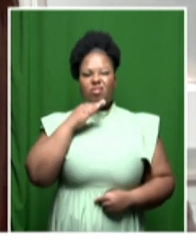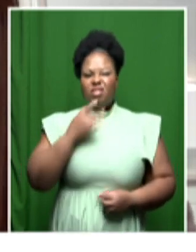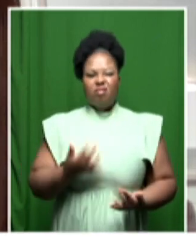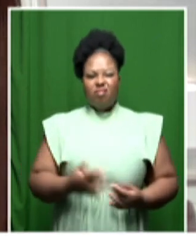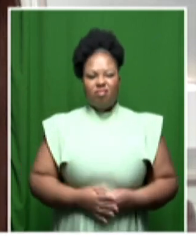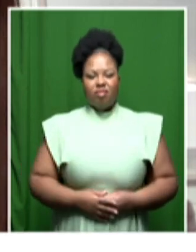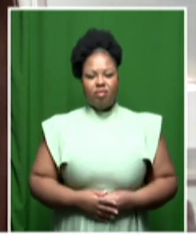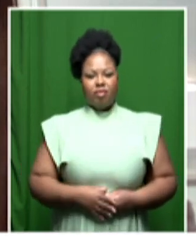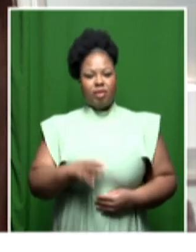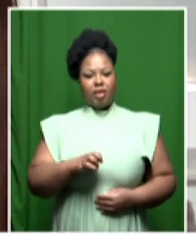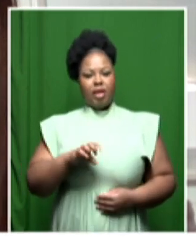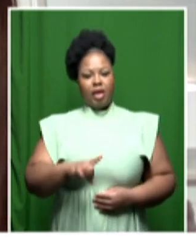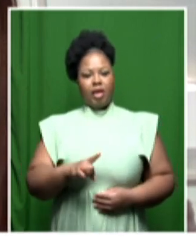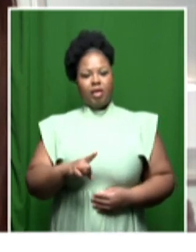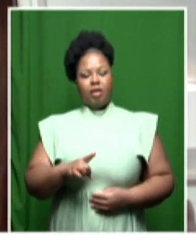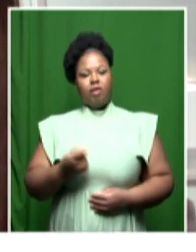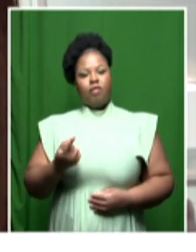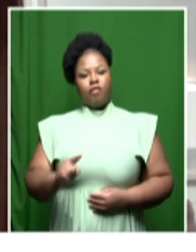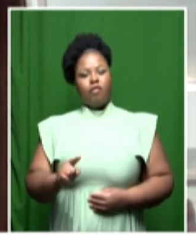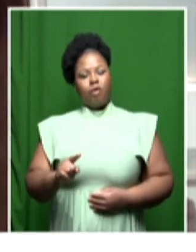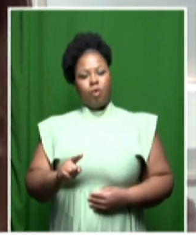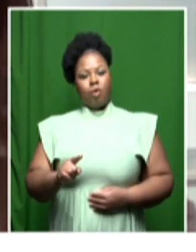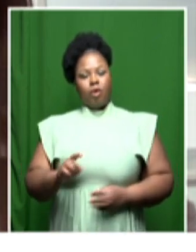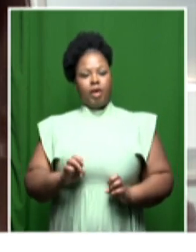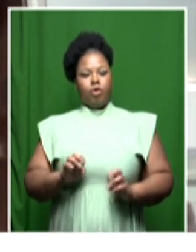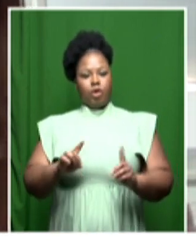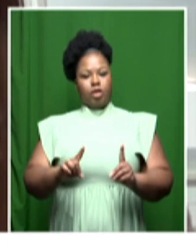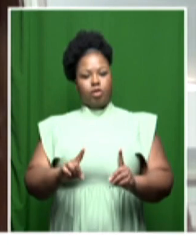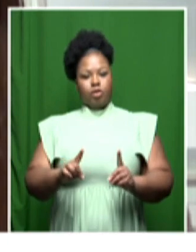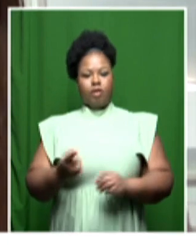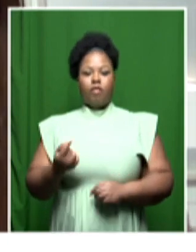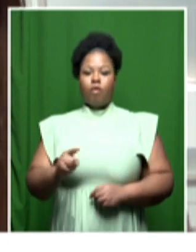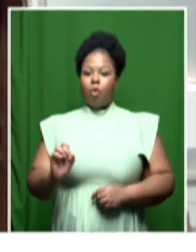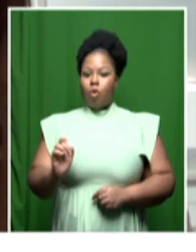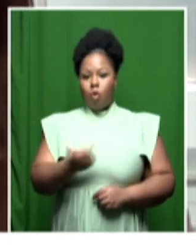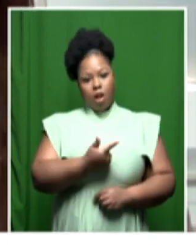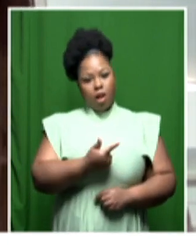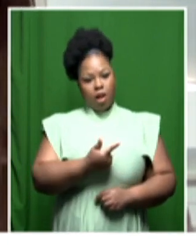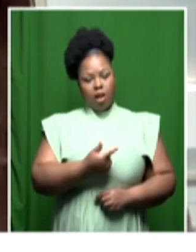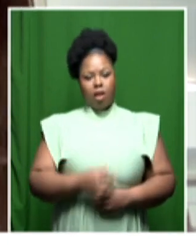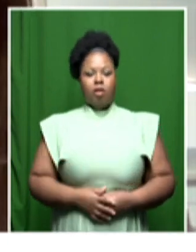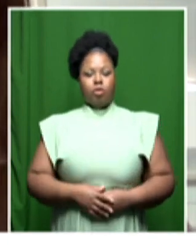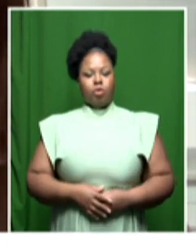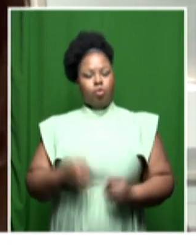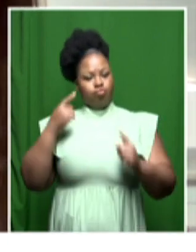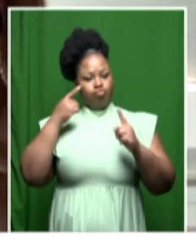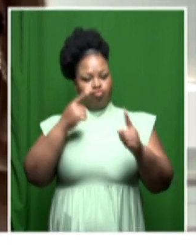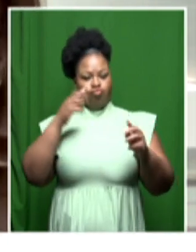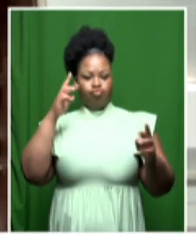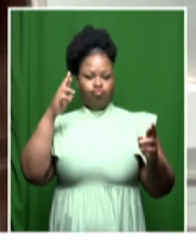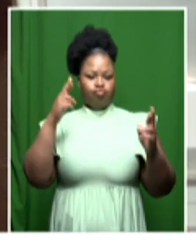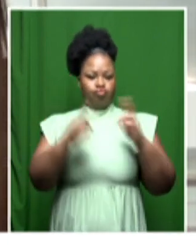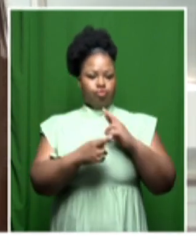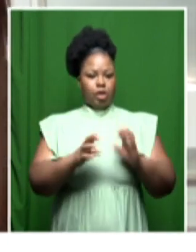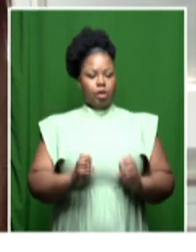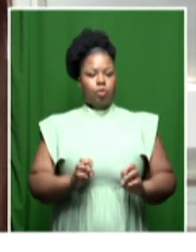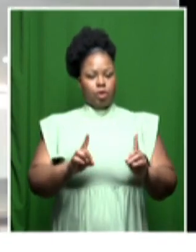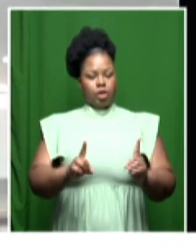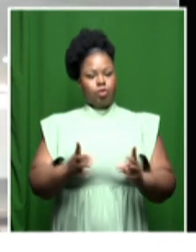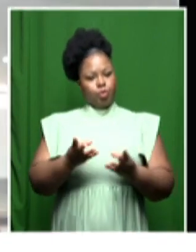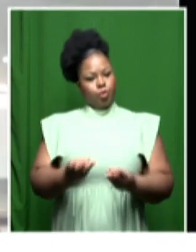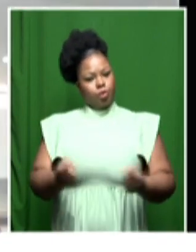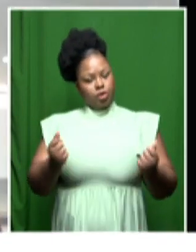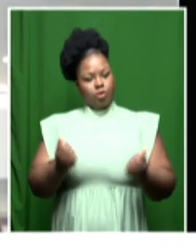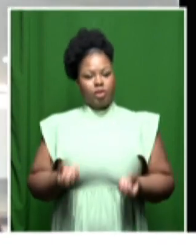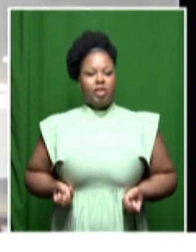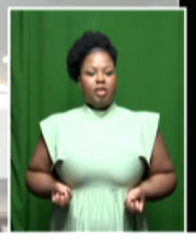So EdForAll is or Education for All, is a game-changing, revolutionary education solution